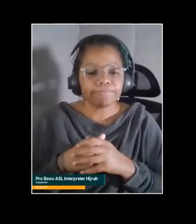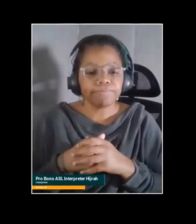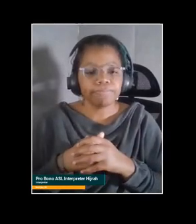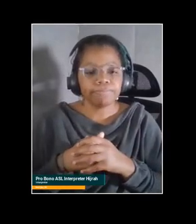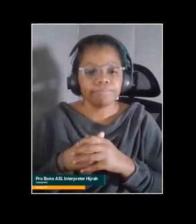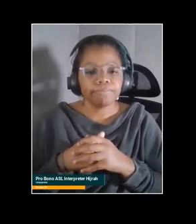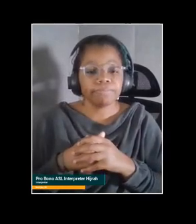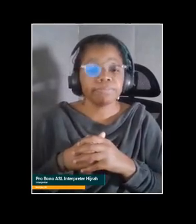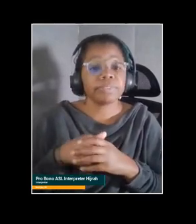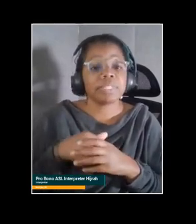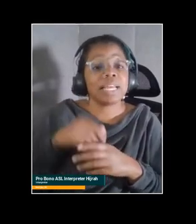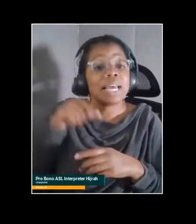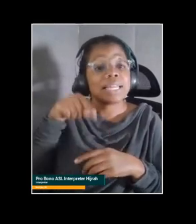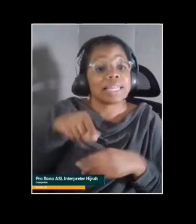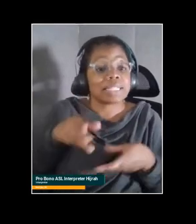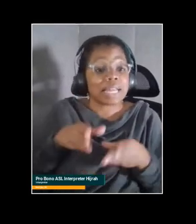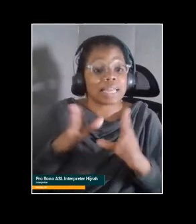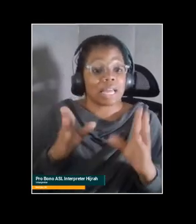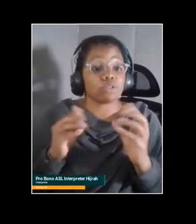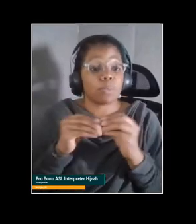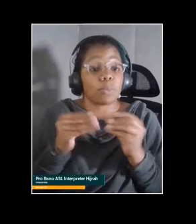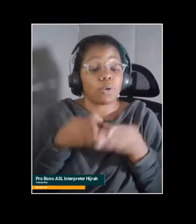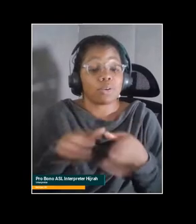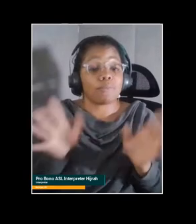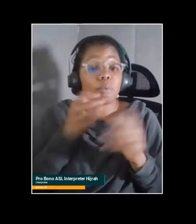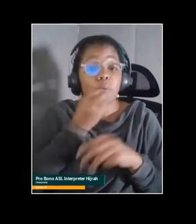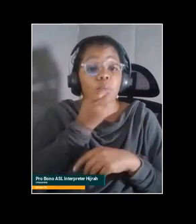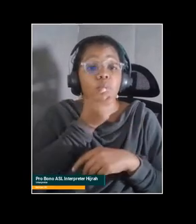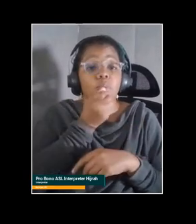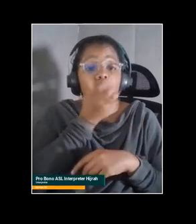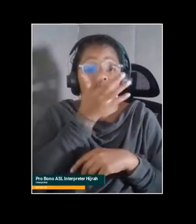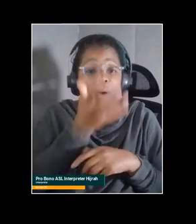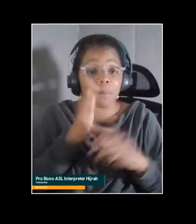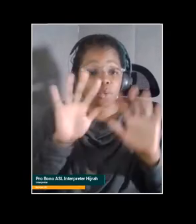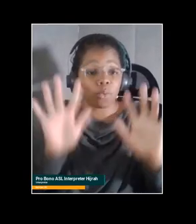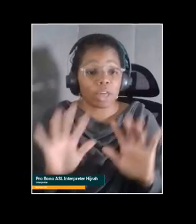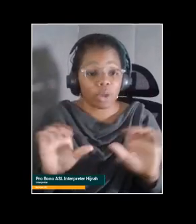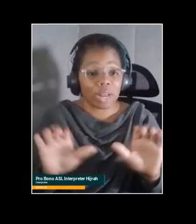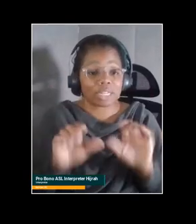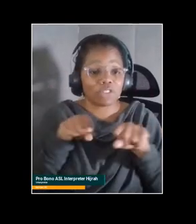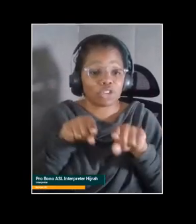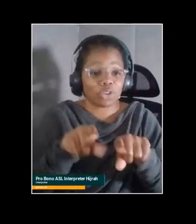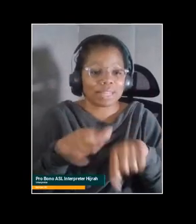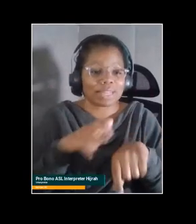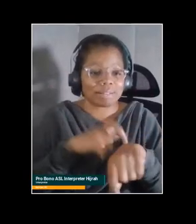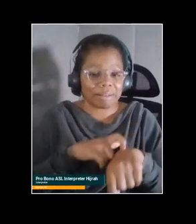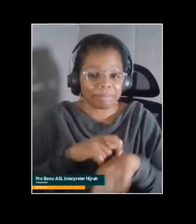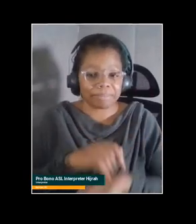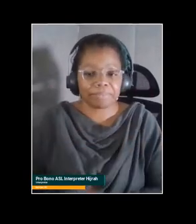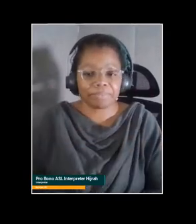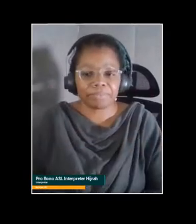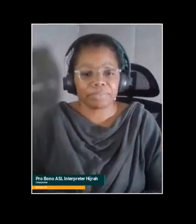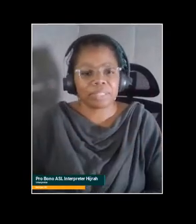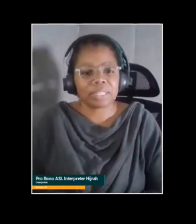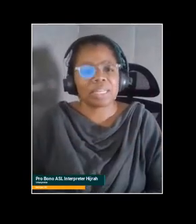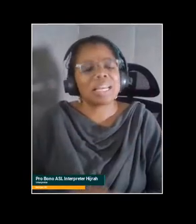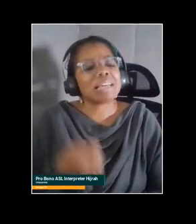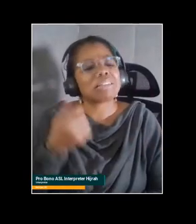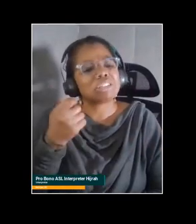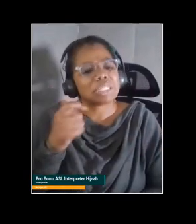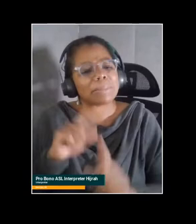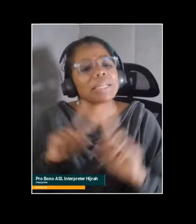So this kind of allows for more overall warm weather activities, you know, during that longer season. There is a bit of